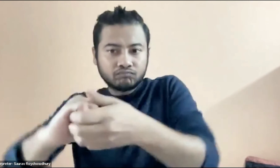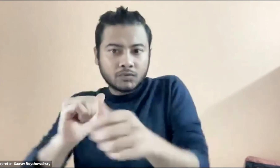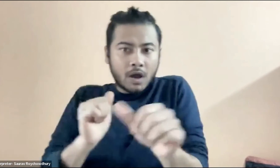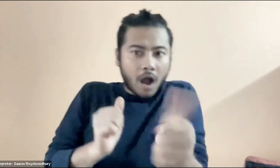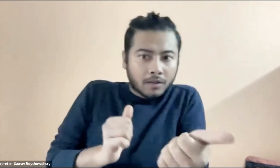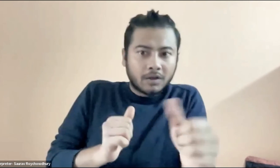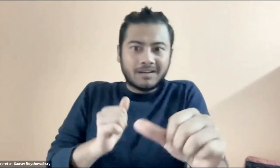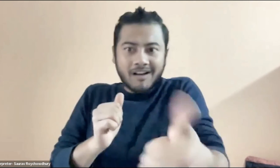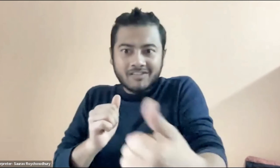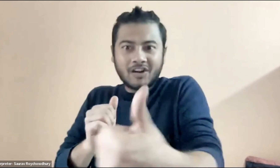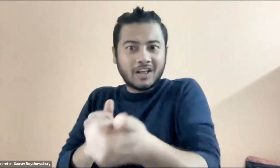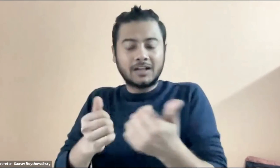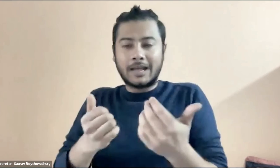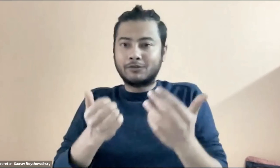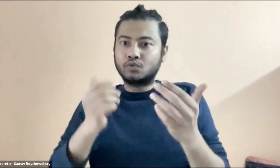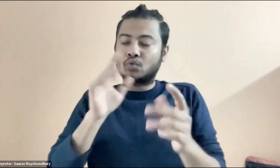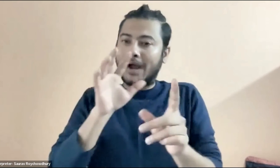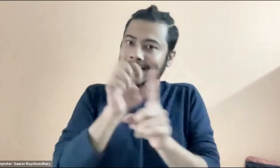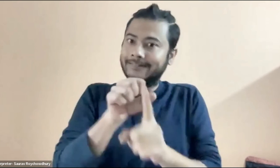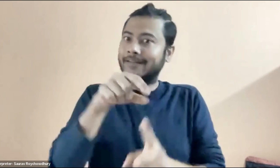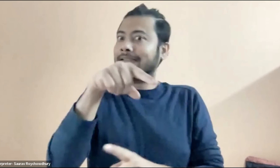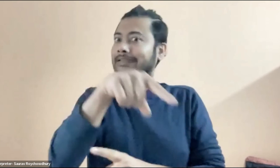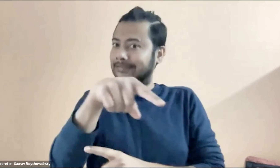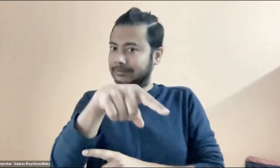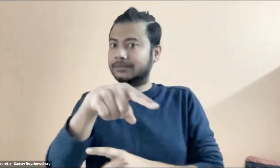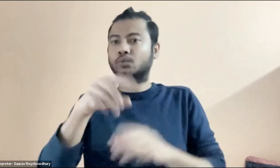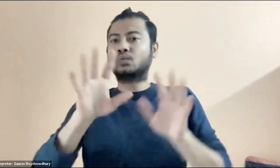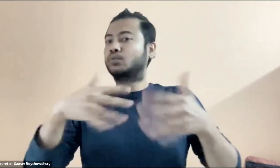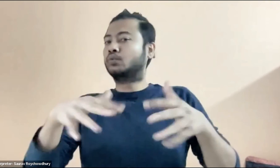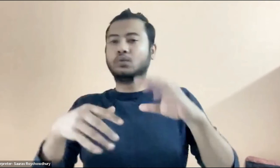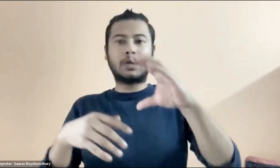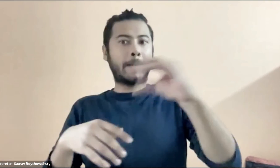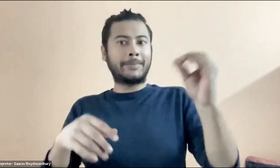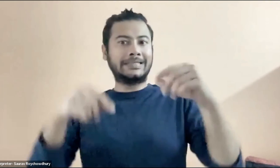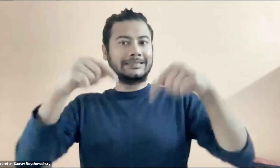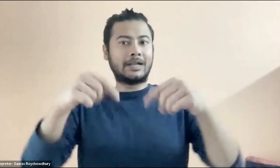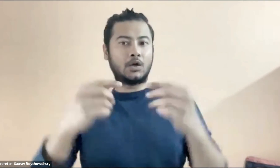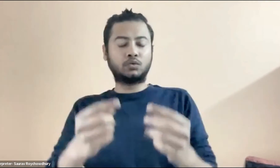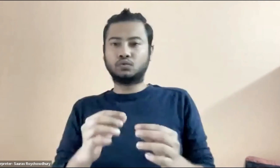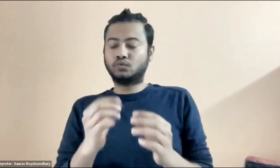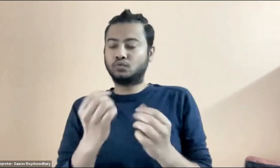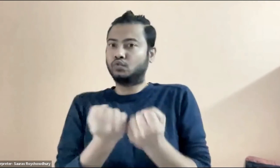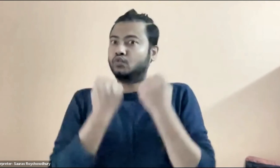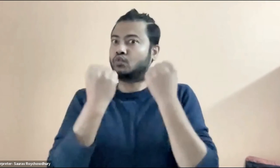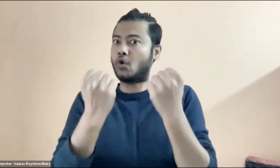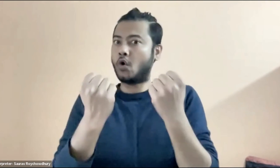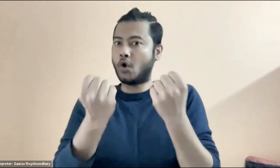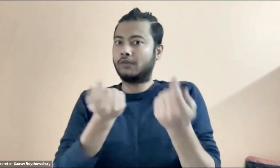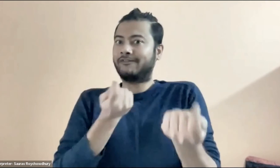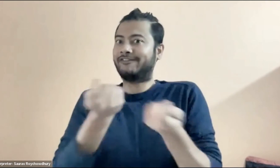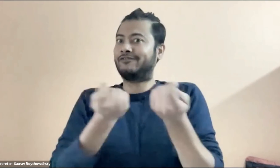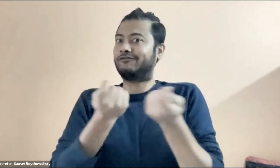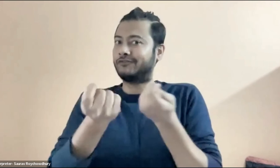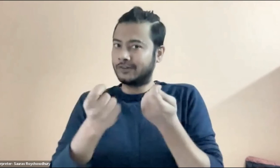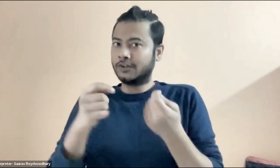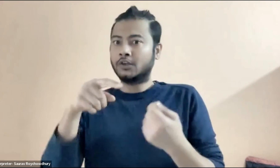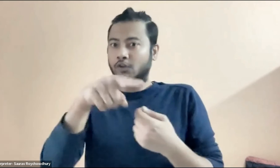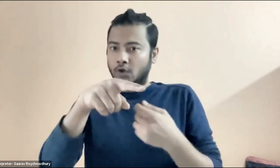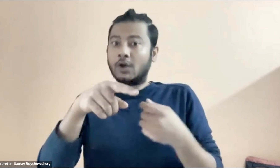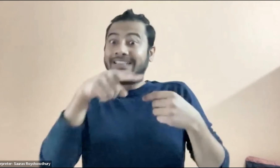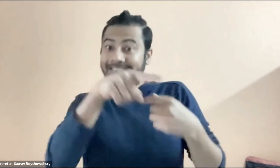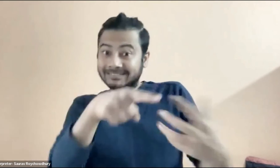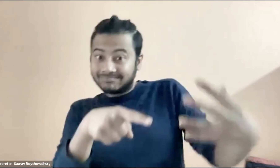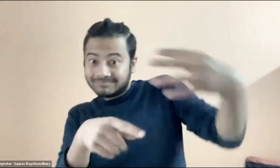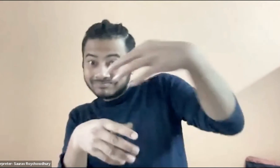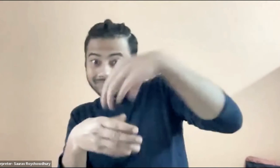are opening up, the rhetoric that has been provided through leaving no one behind, can be given